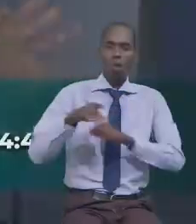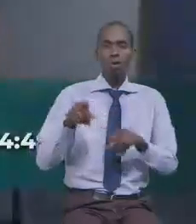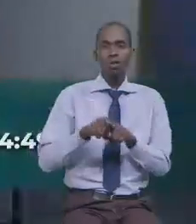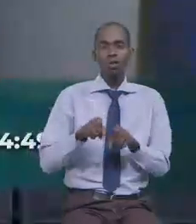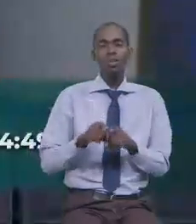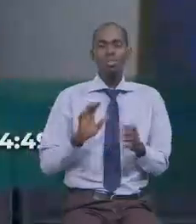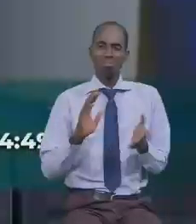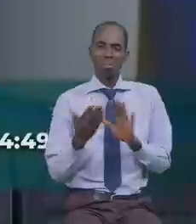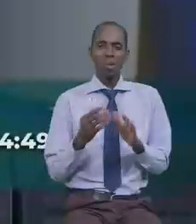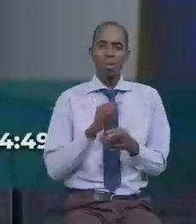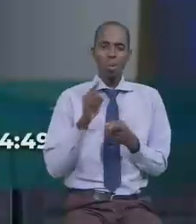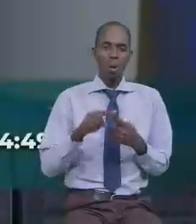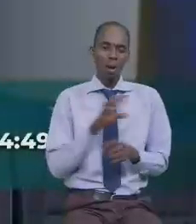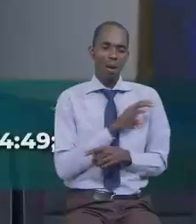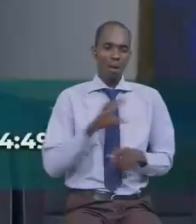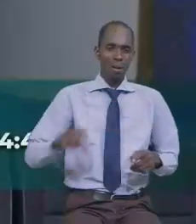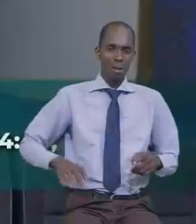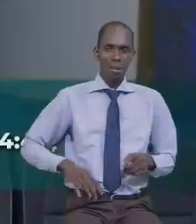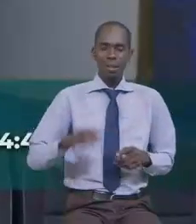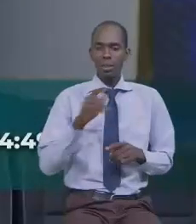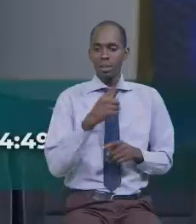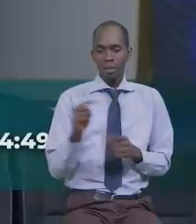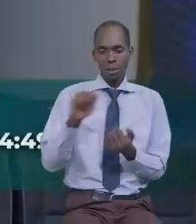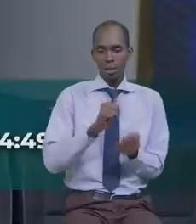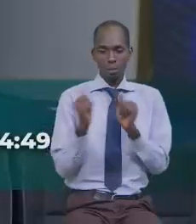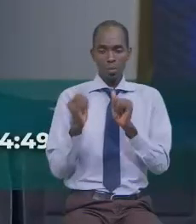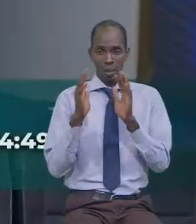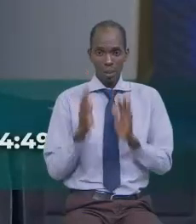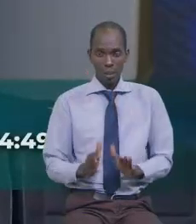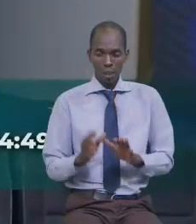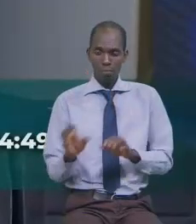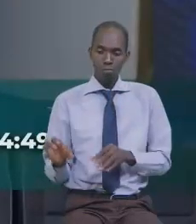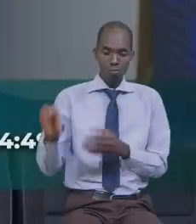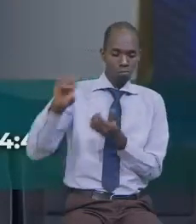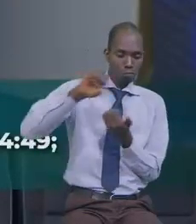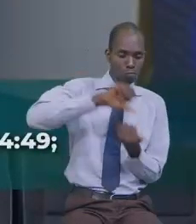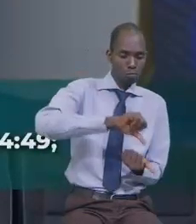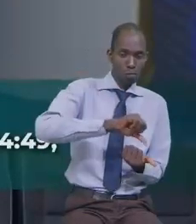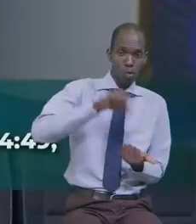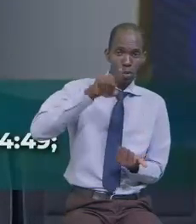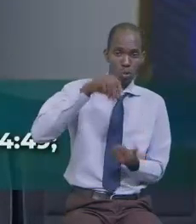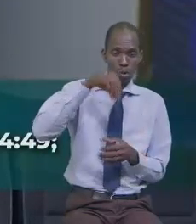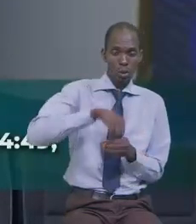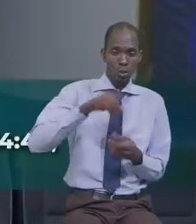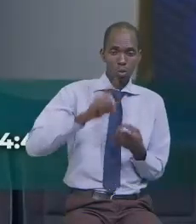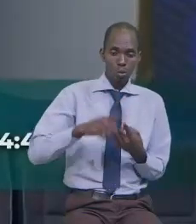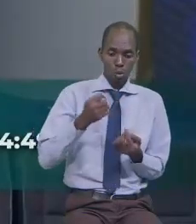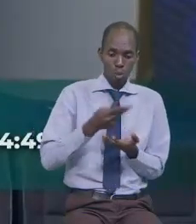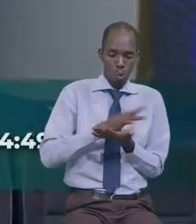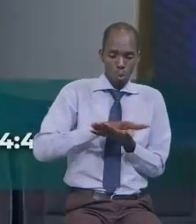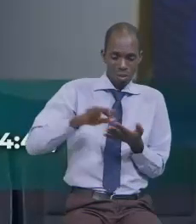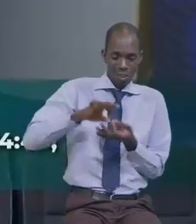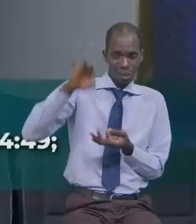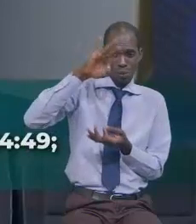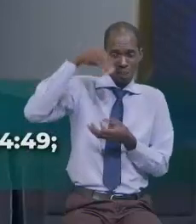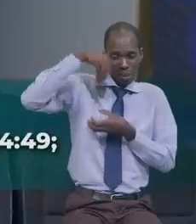Christ, the baptizer, submerges you in the Holy Spirit inside you, the